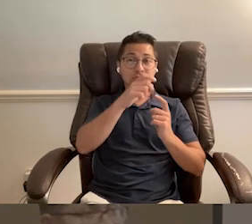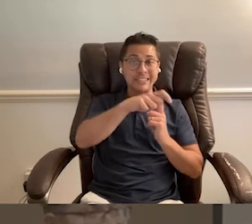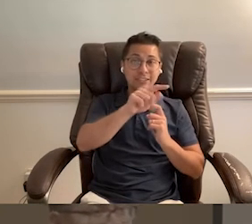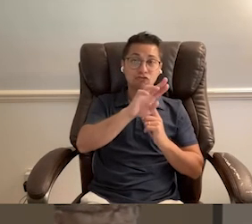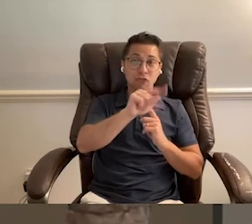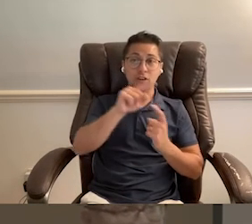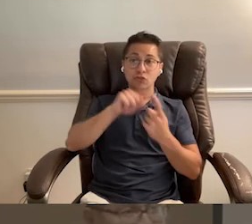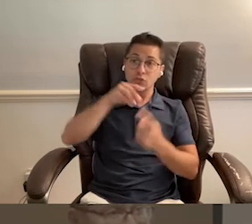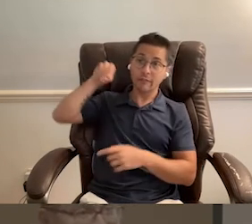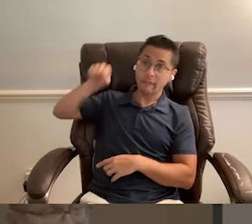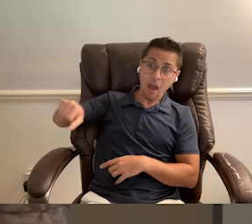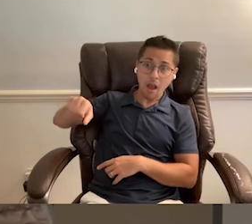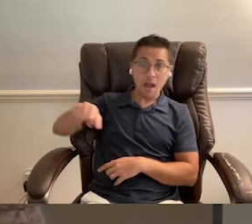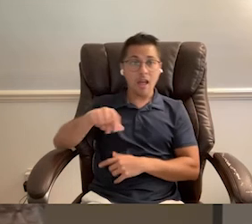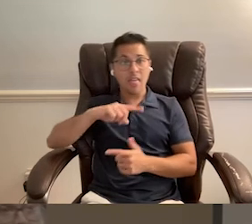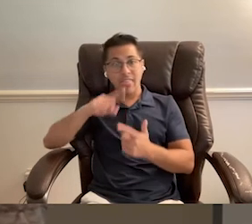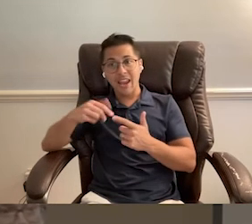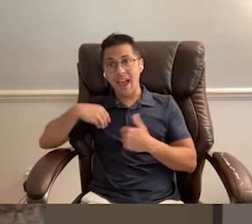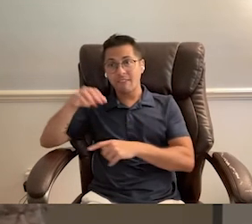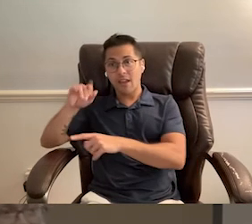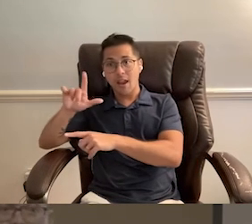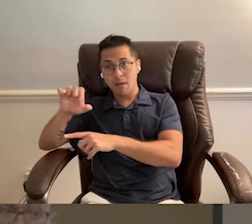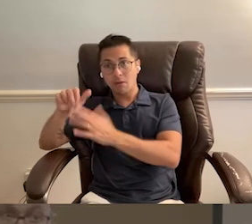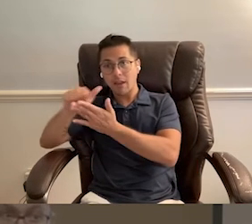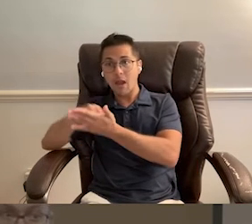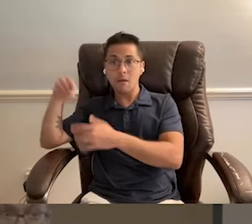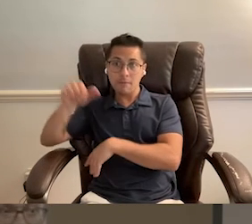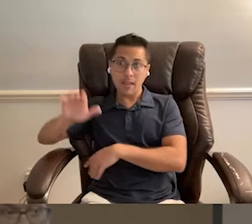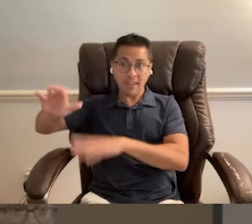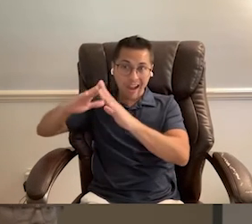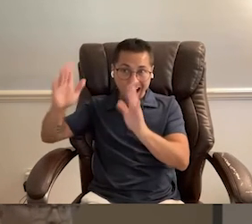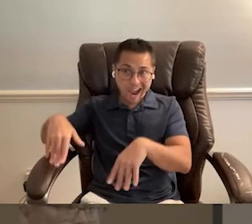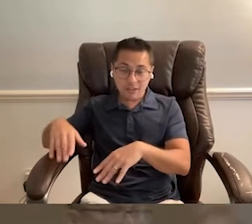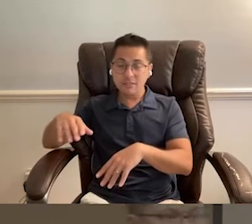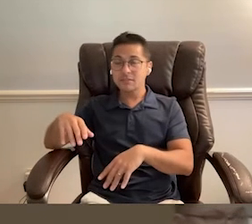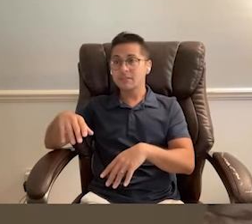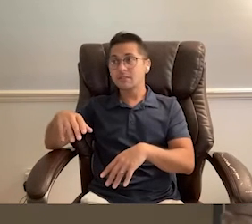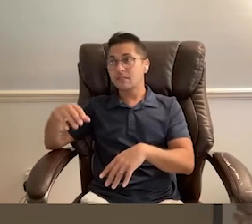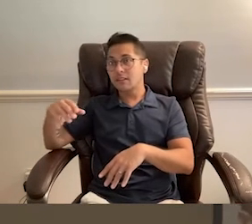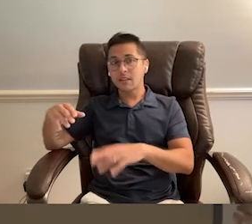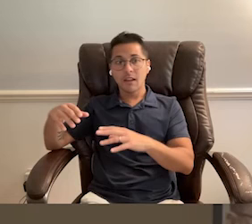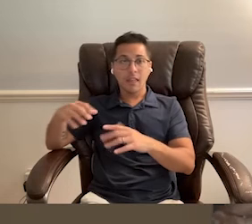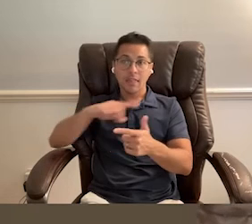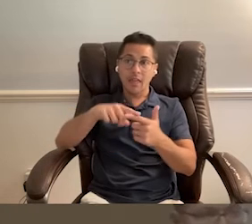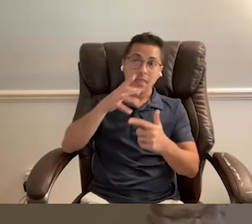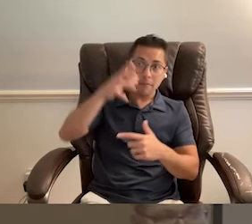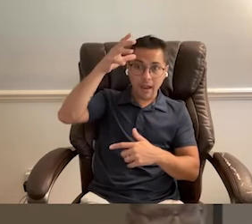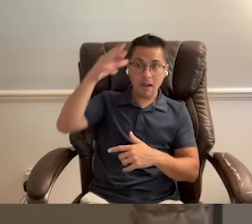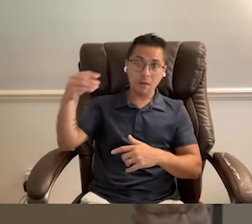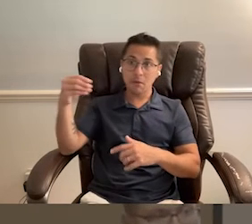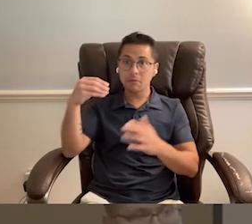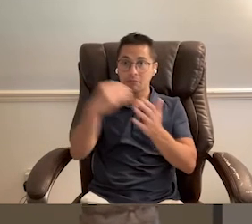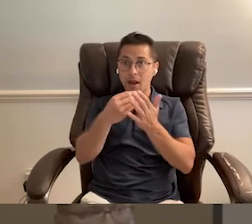their able accounts pay their housing, and then usually that housing's to a parent probably, and then the parent puts that money back into their able account, and